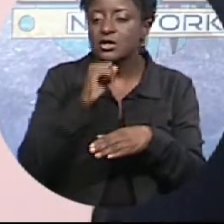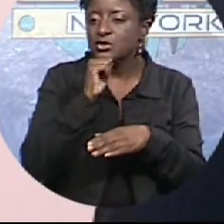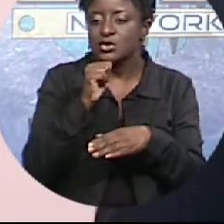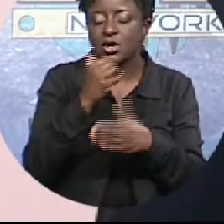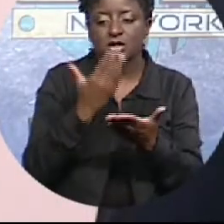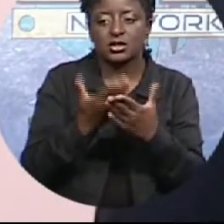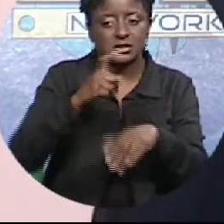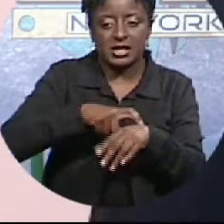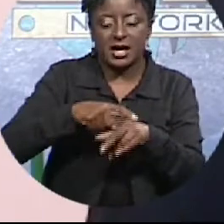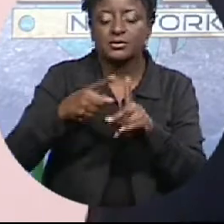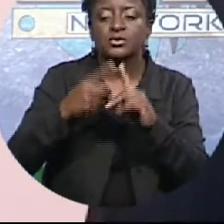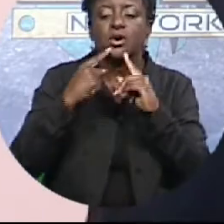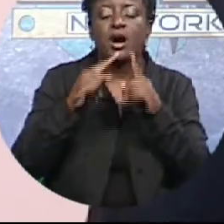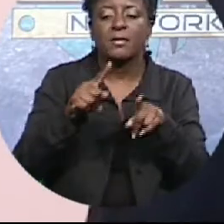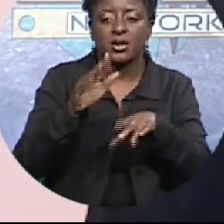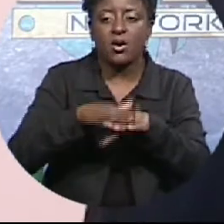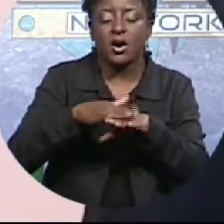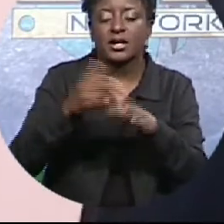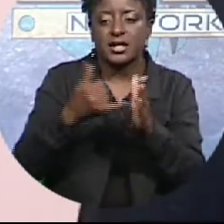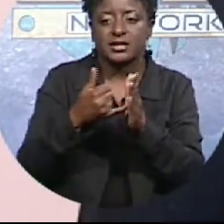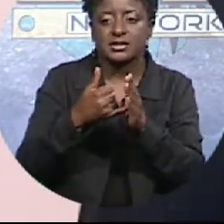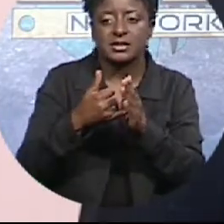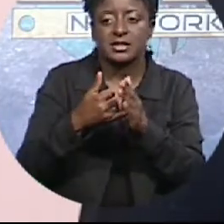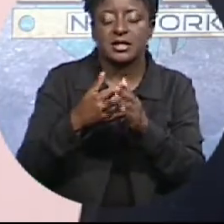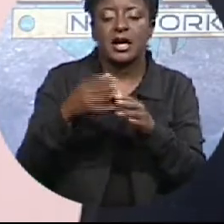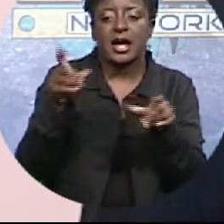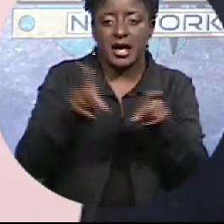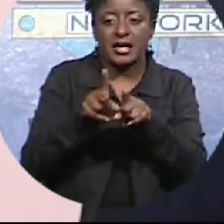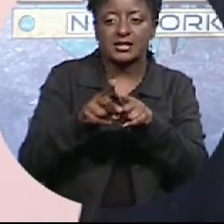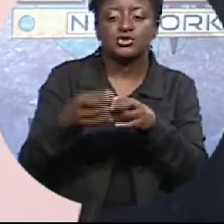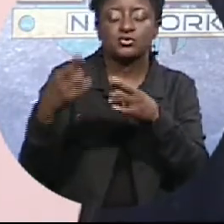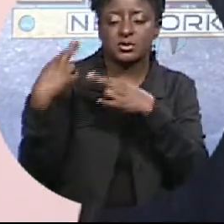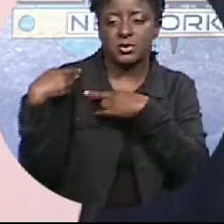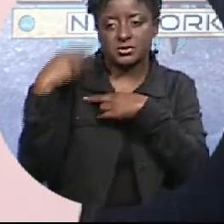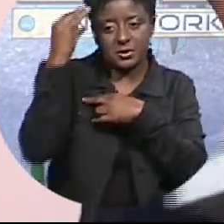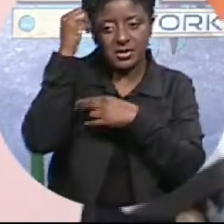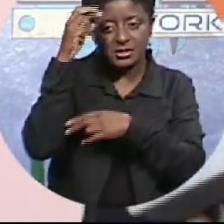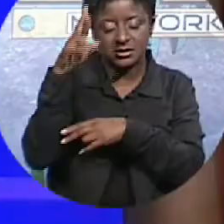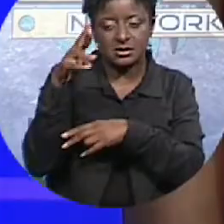minister responsible for labor, and the person would have to sign the strike certificate ultimately.